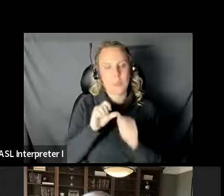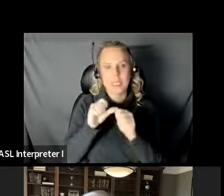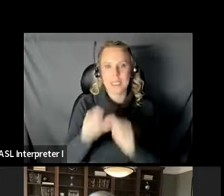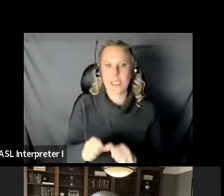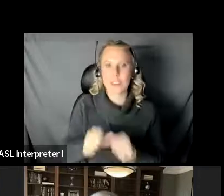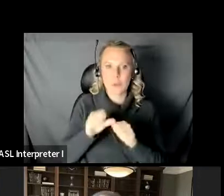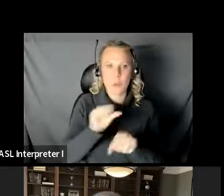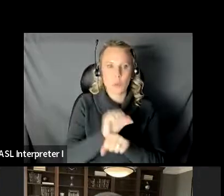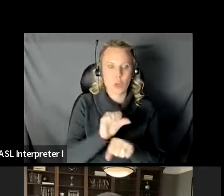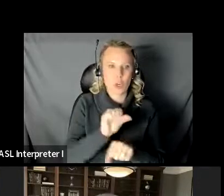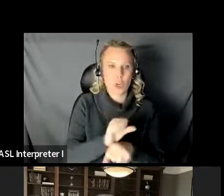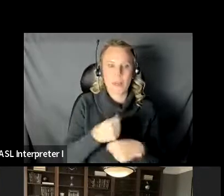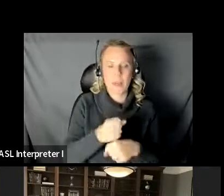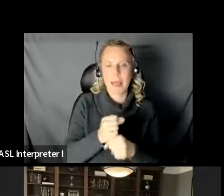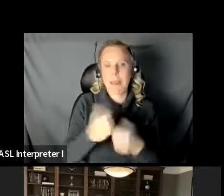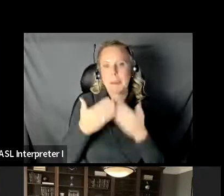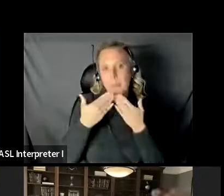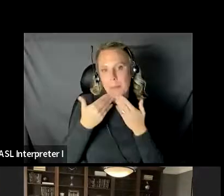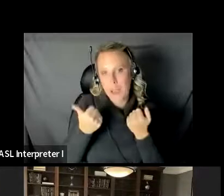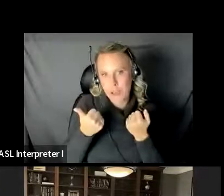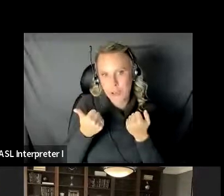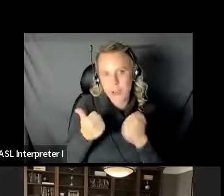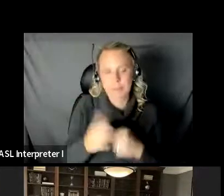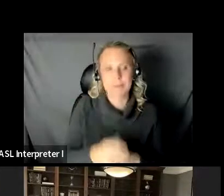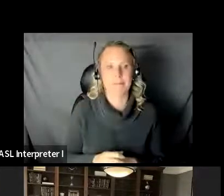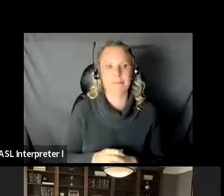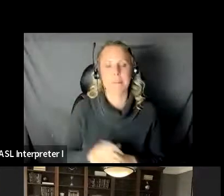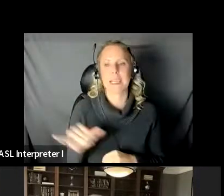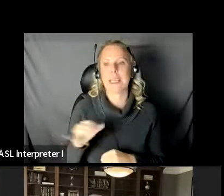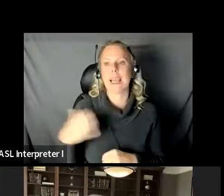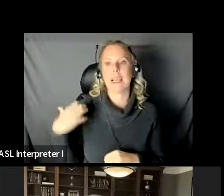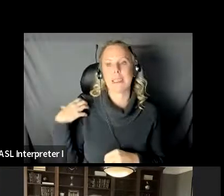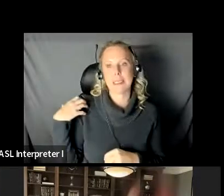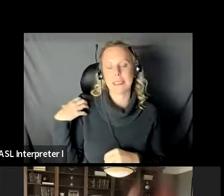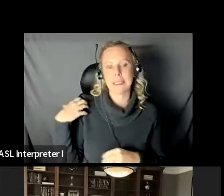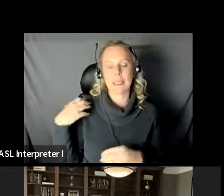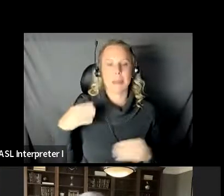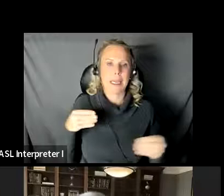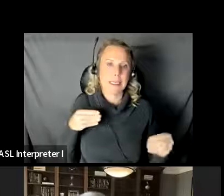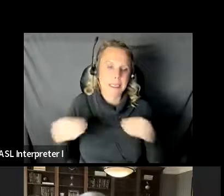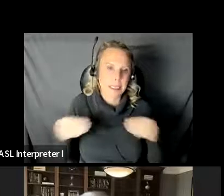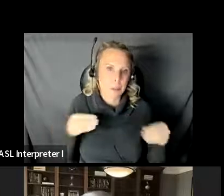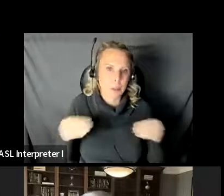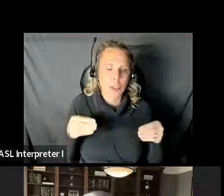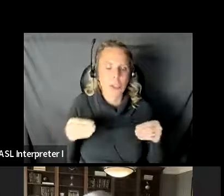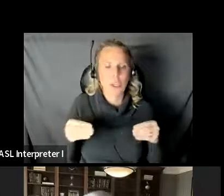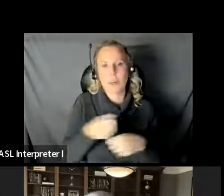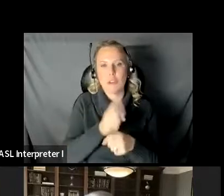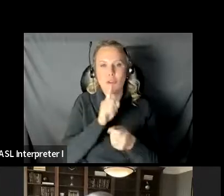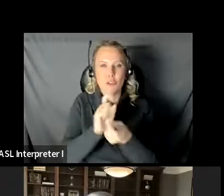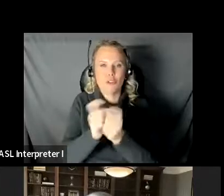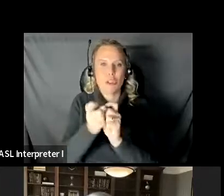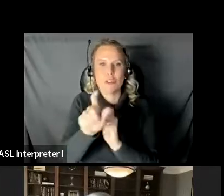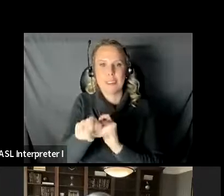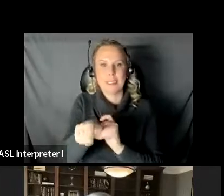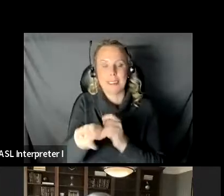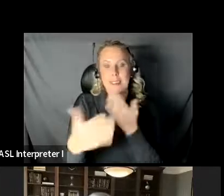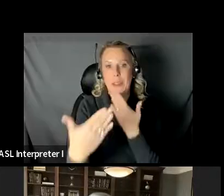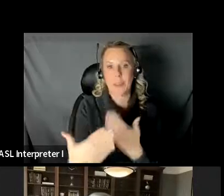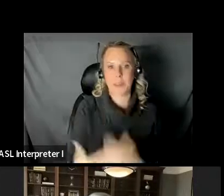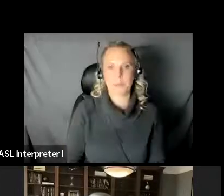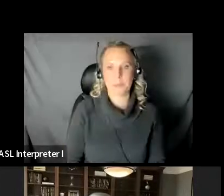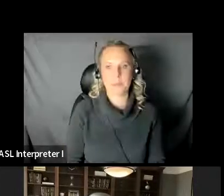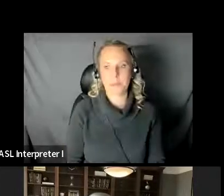to work to make things better, as Councilmember Henderson said, and be nimble and making sure we make changes as we need them. So thank you.